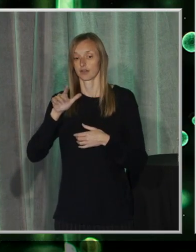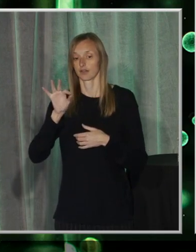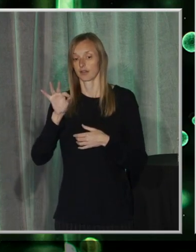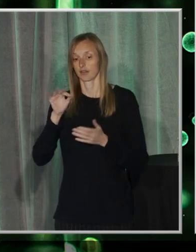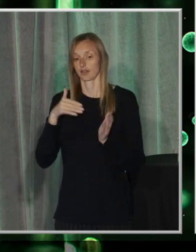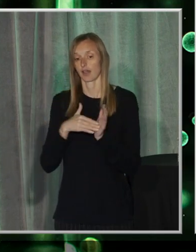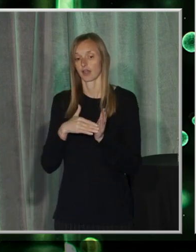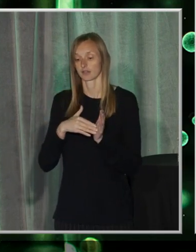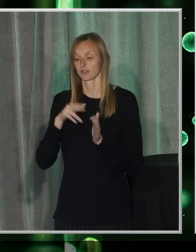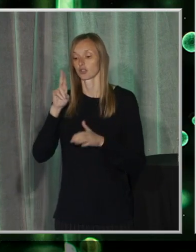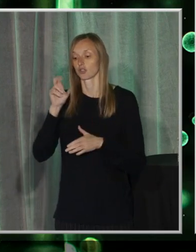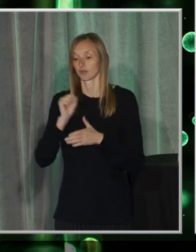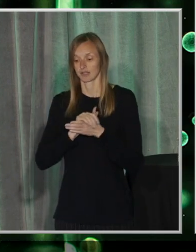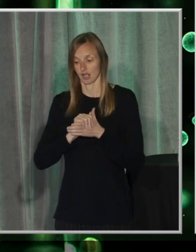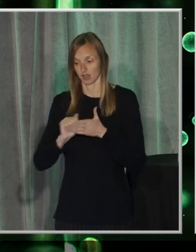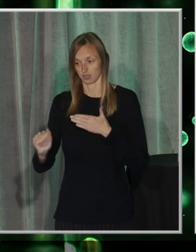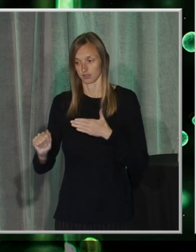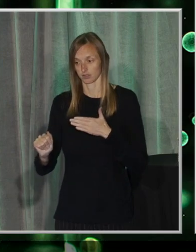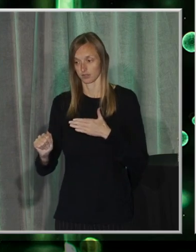29,000 USD.